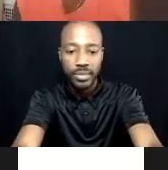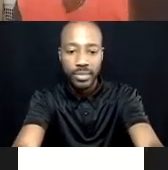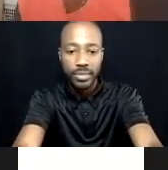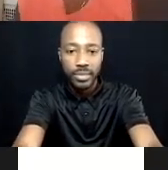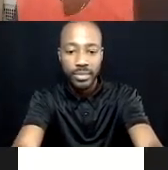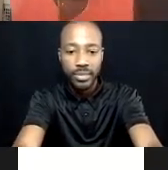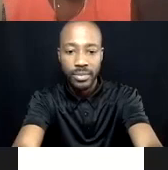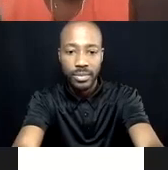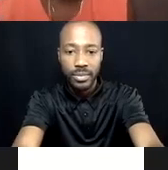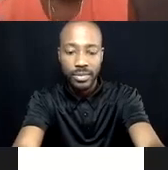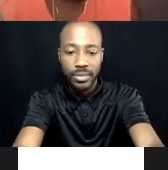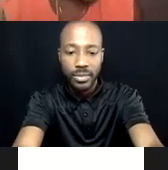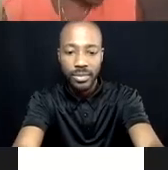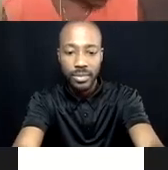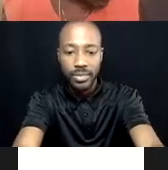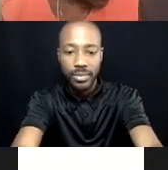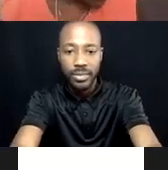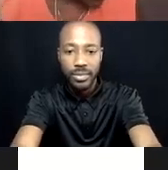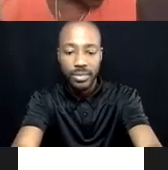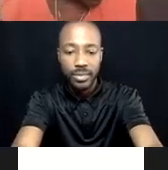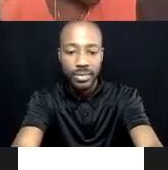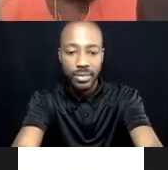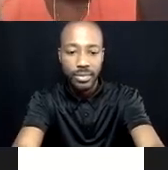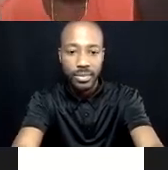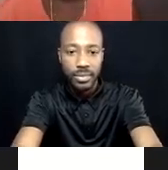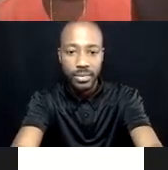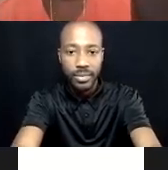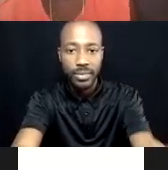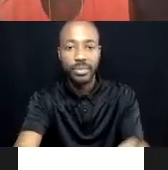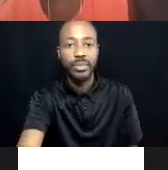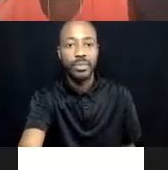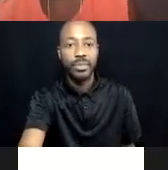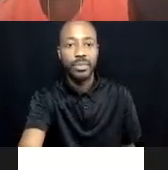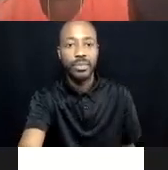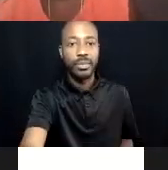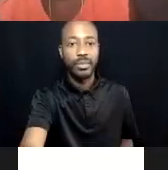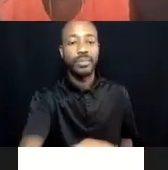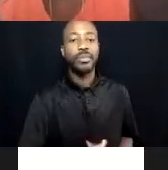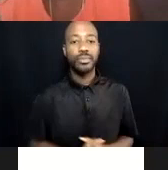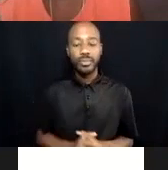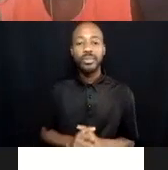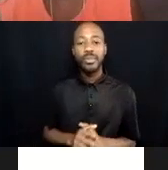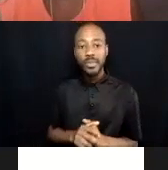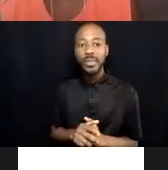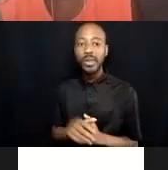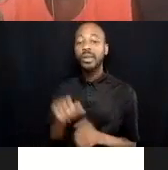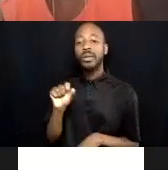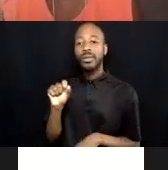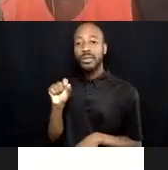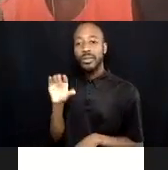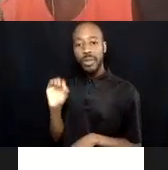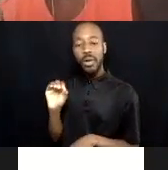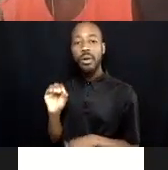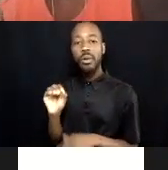We live in a culture that's really like the cops will keep you safe, and then we see in cases like yours and all the ones we deal with that oftentimes those